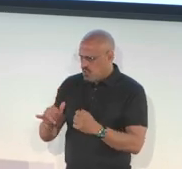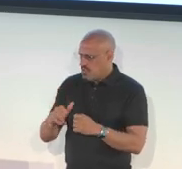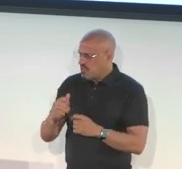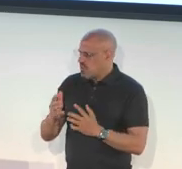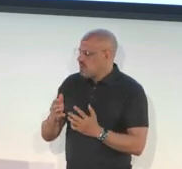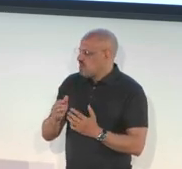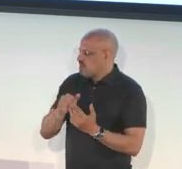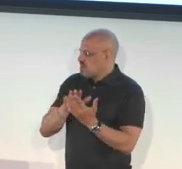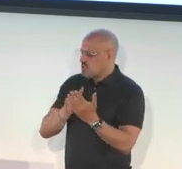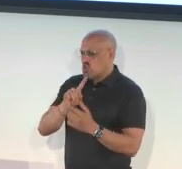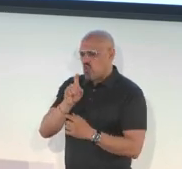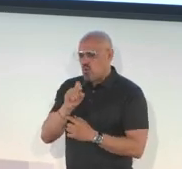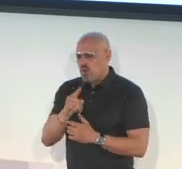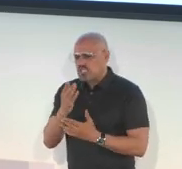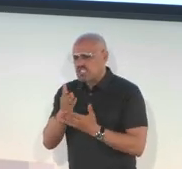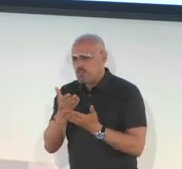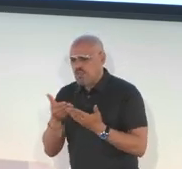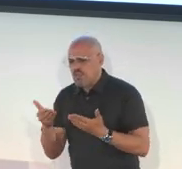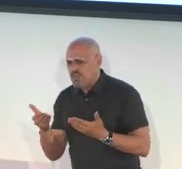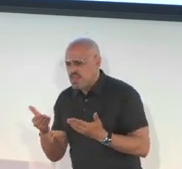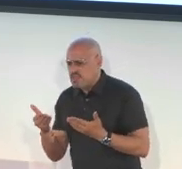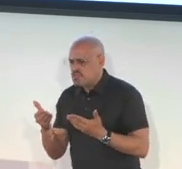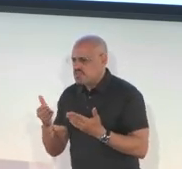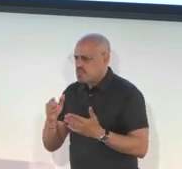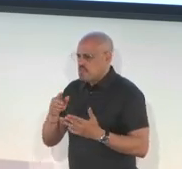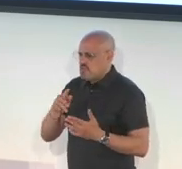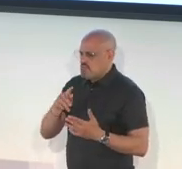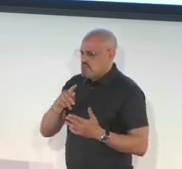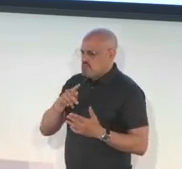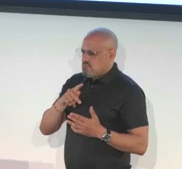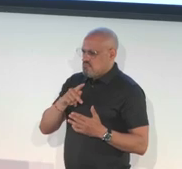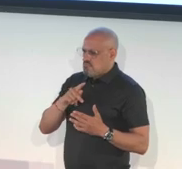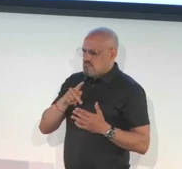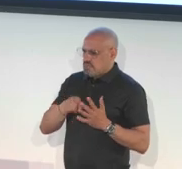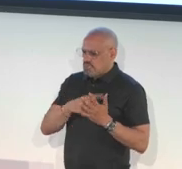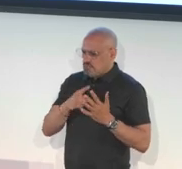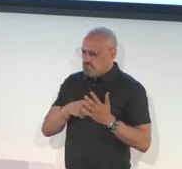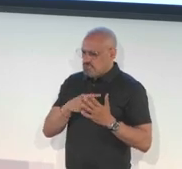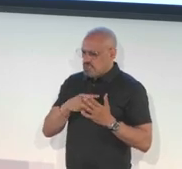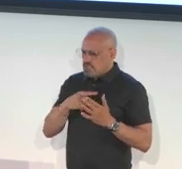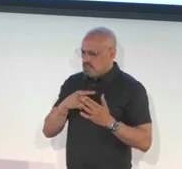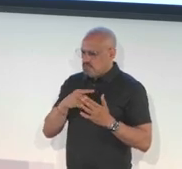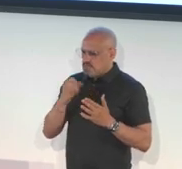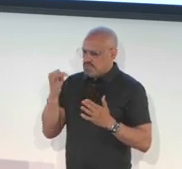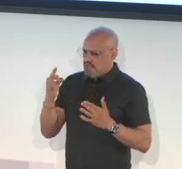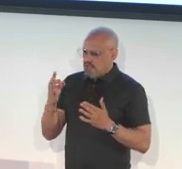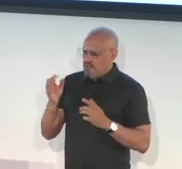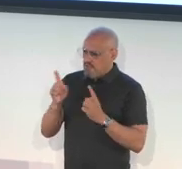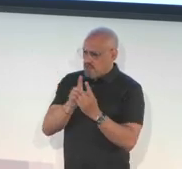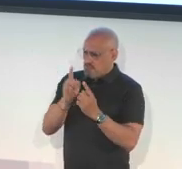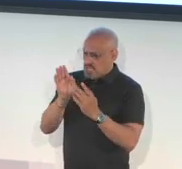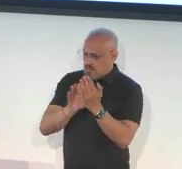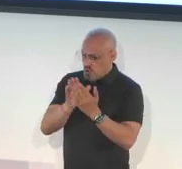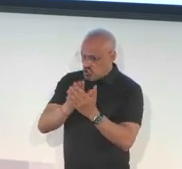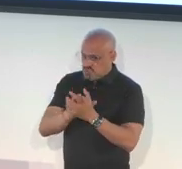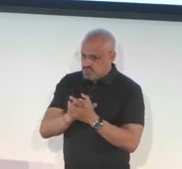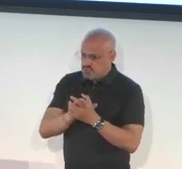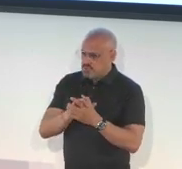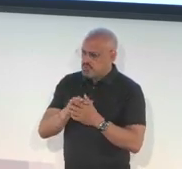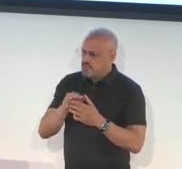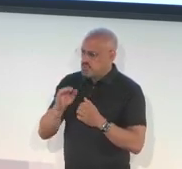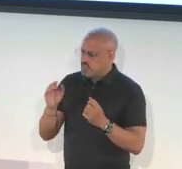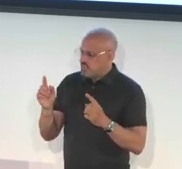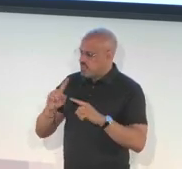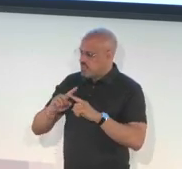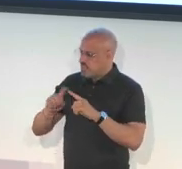is, sometimes, even personally, as a computer scientist, I ask myself, we are getting deeper and